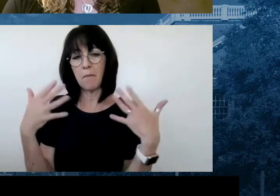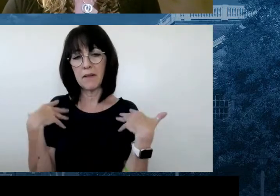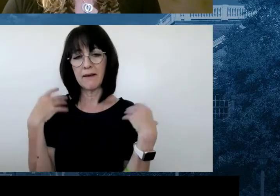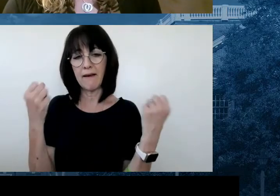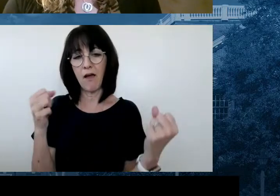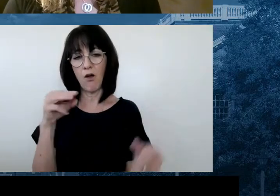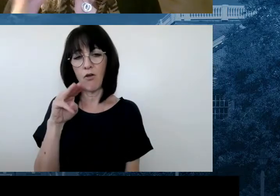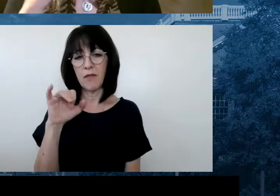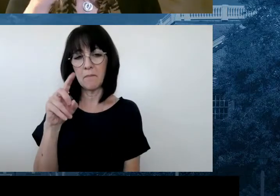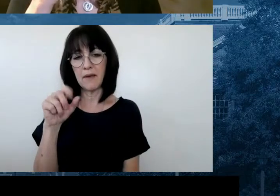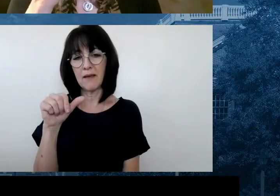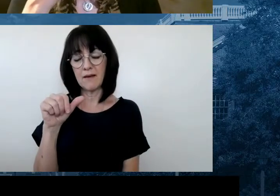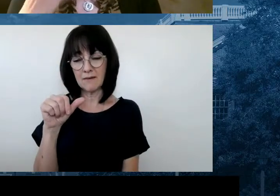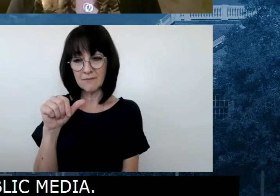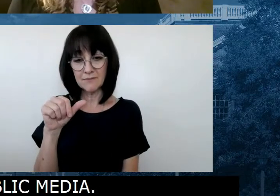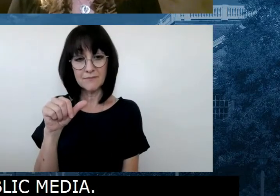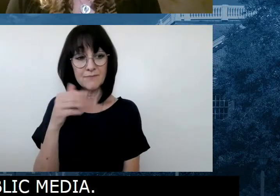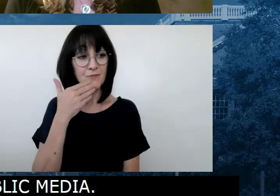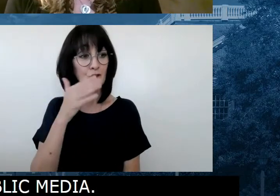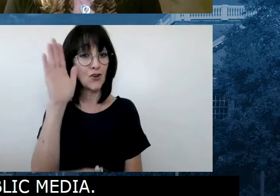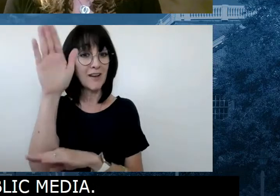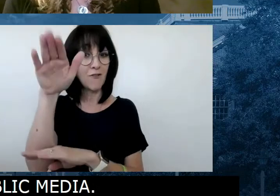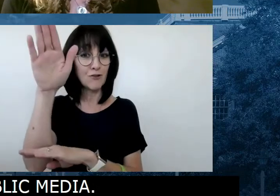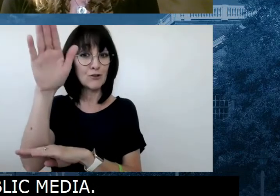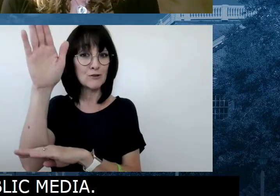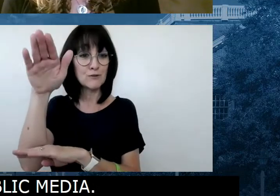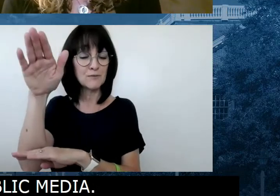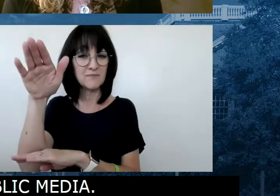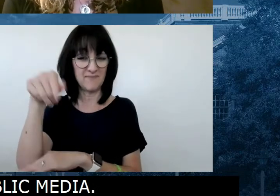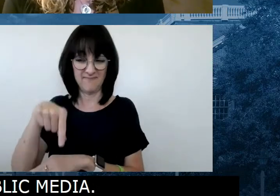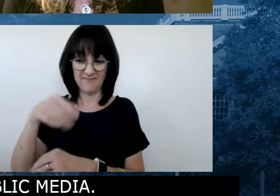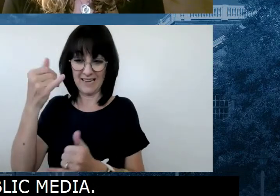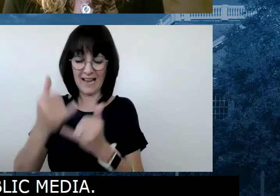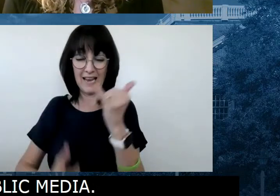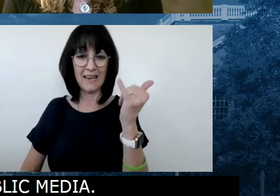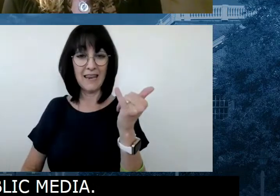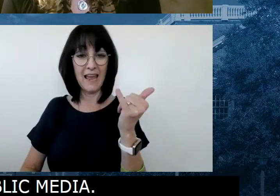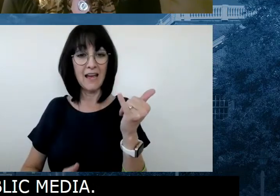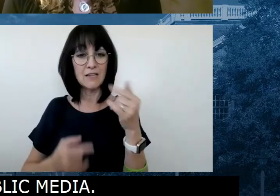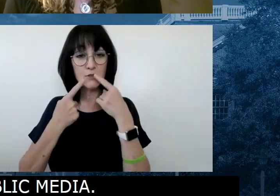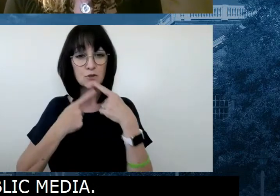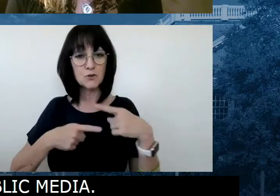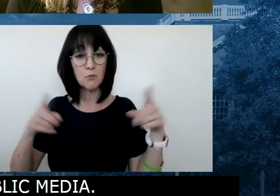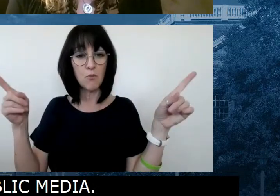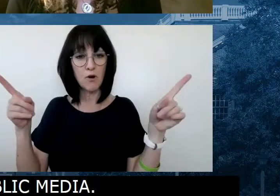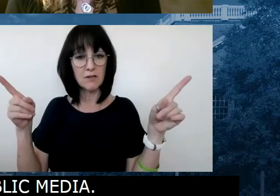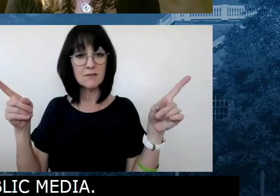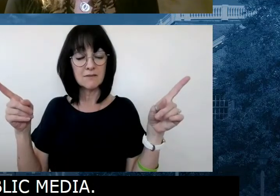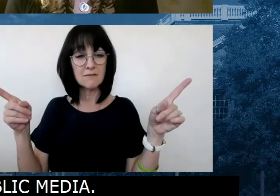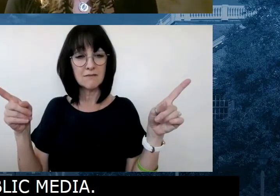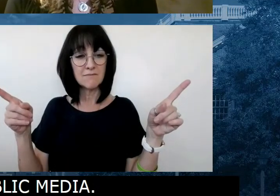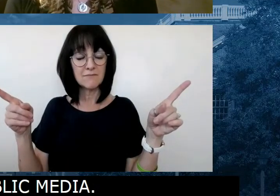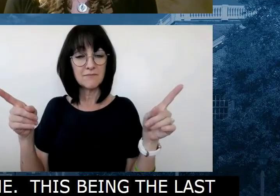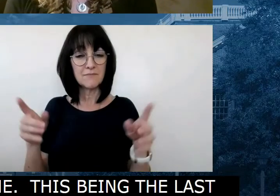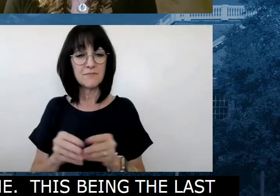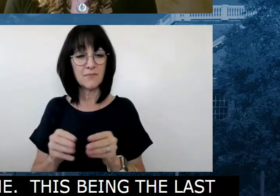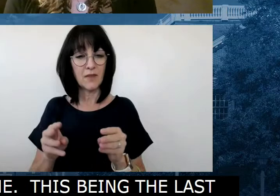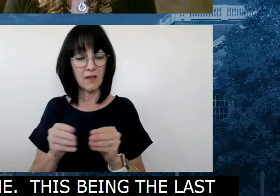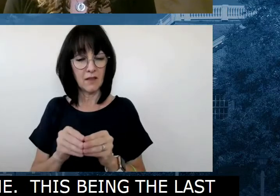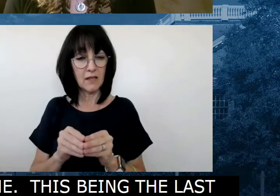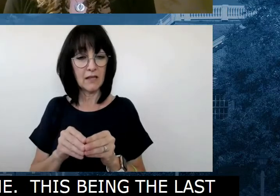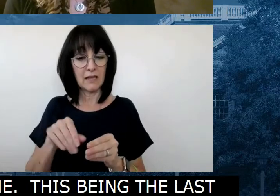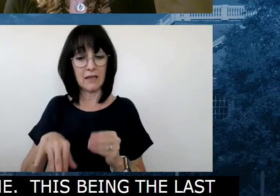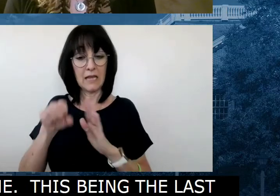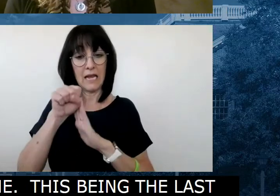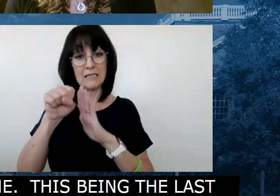Good afternoon, everyone. This being the last press conference and with the state's emergency order soon